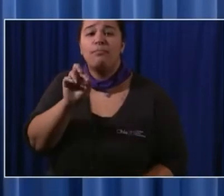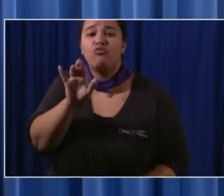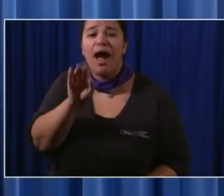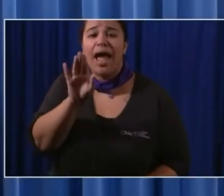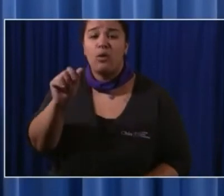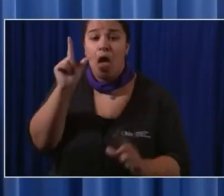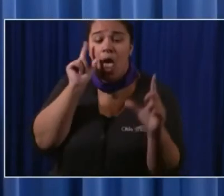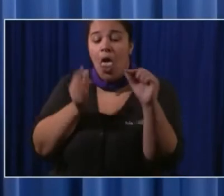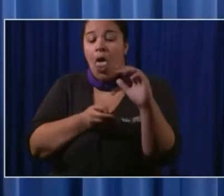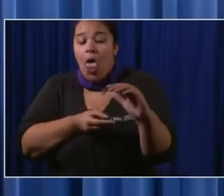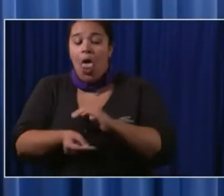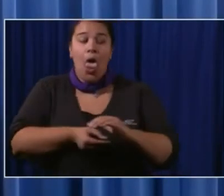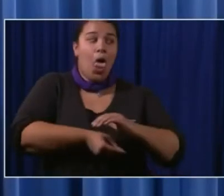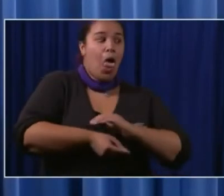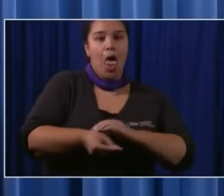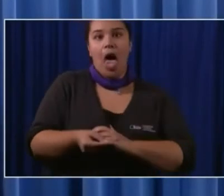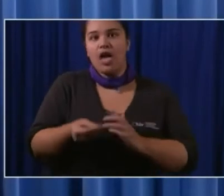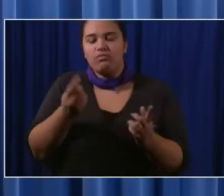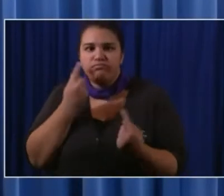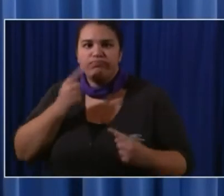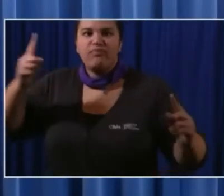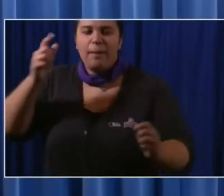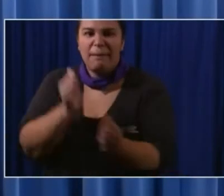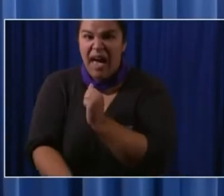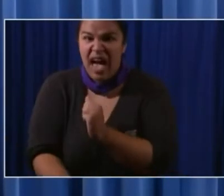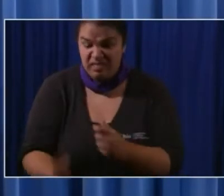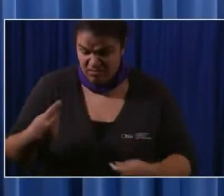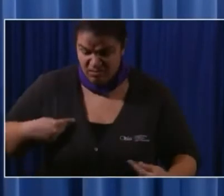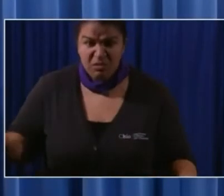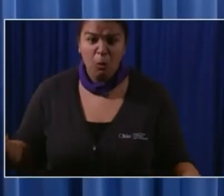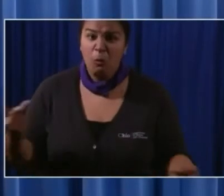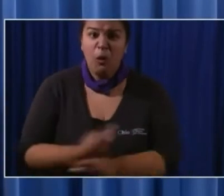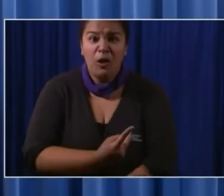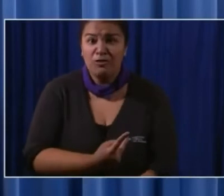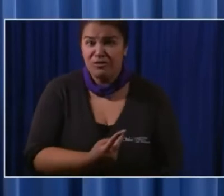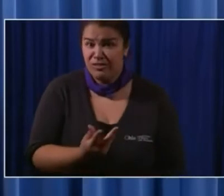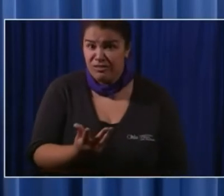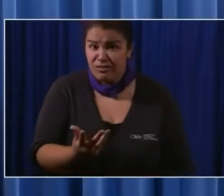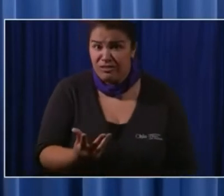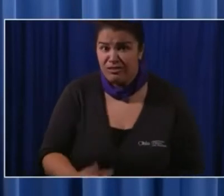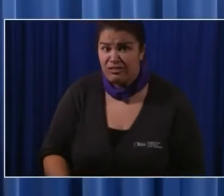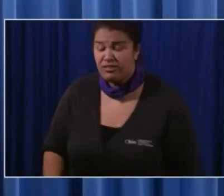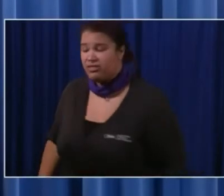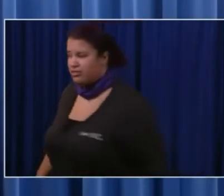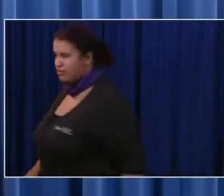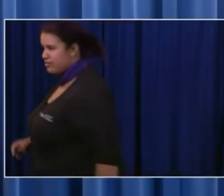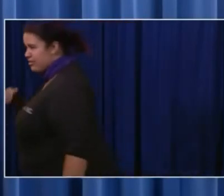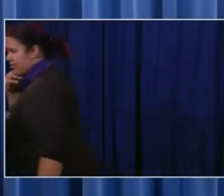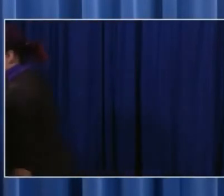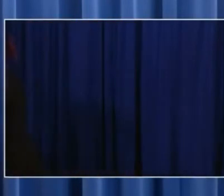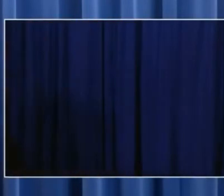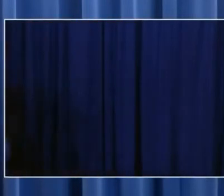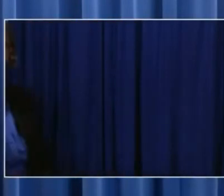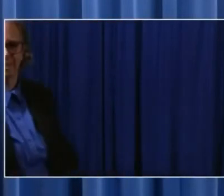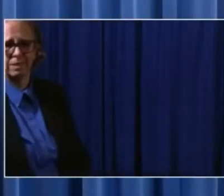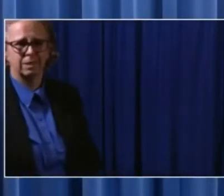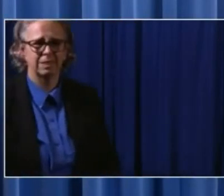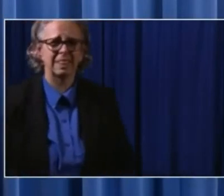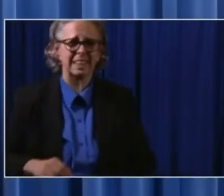Well, I think, my position on this, certainly predated the bill. I mean, our position has been that we